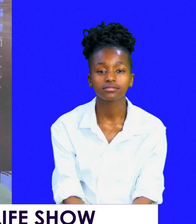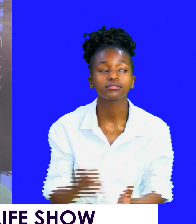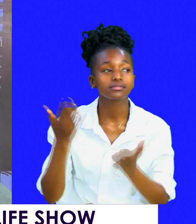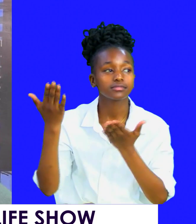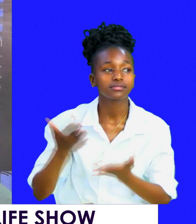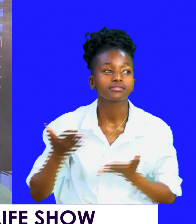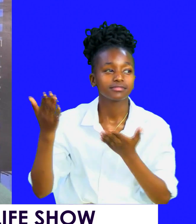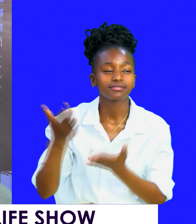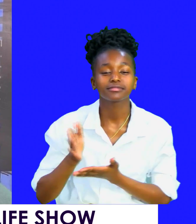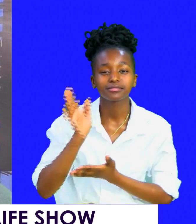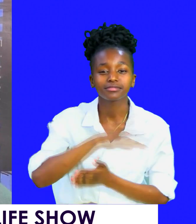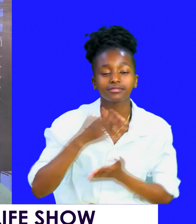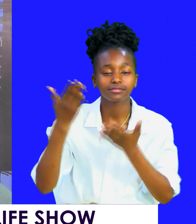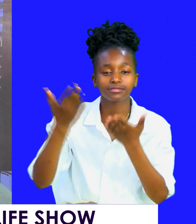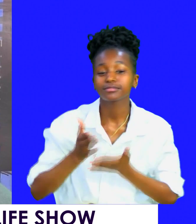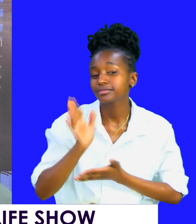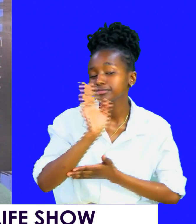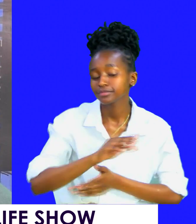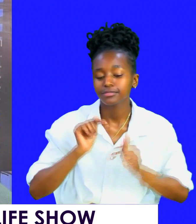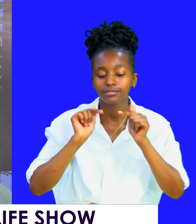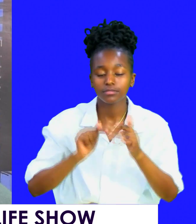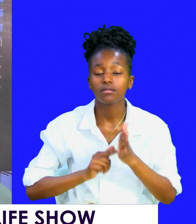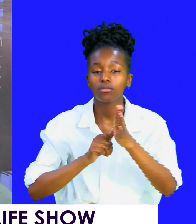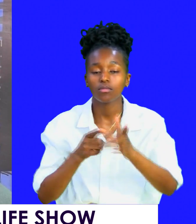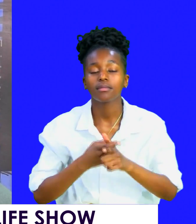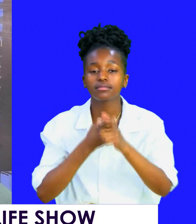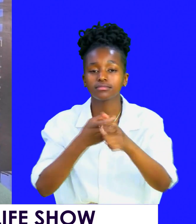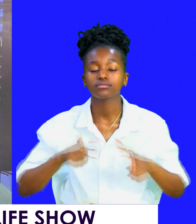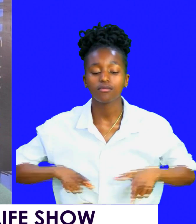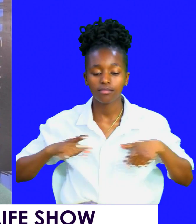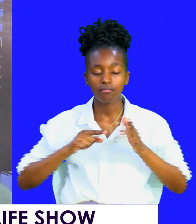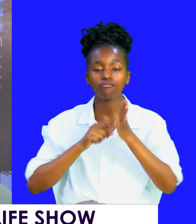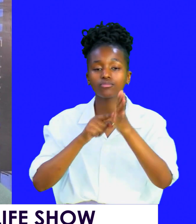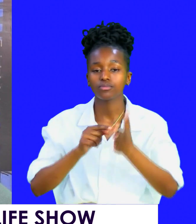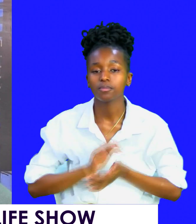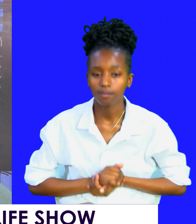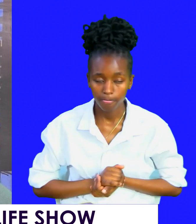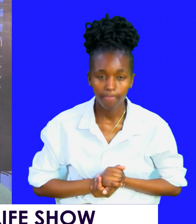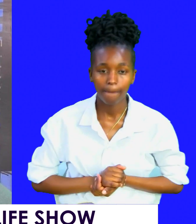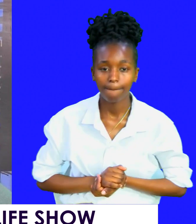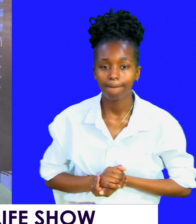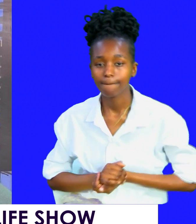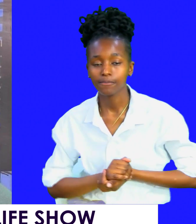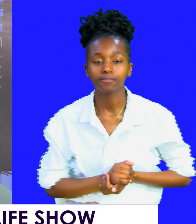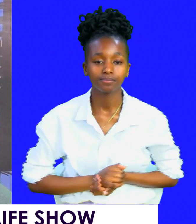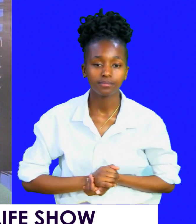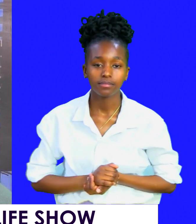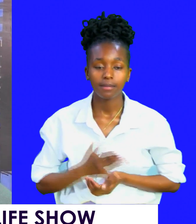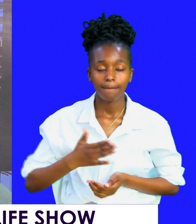back. Welcome back. This is the Treasures of Life show. And my powerful